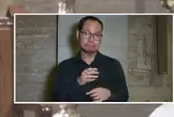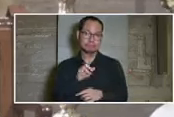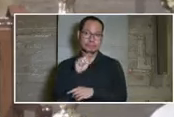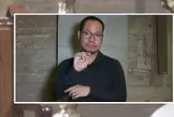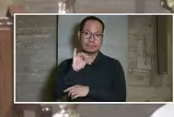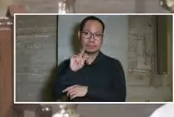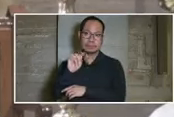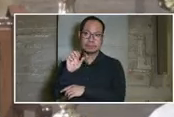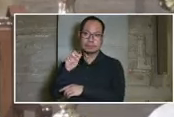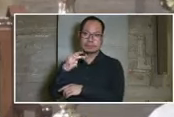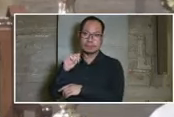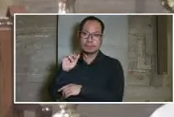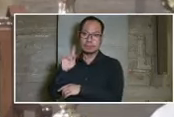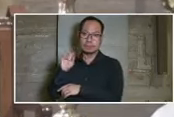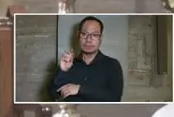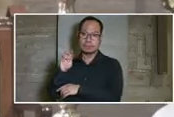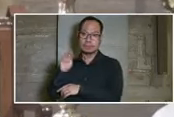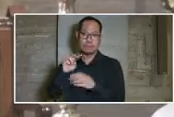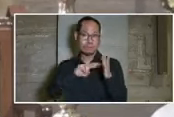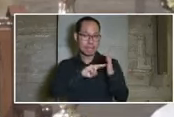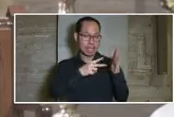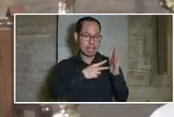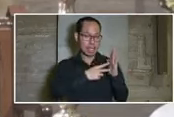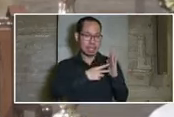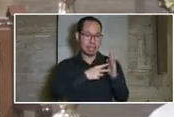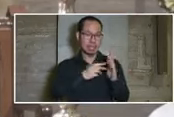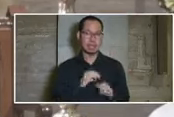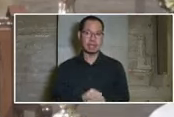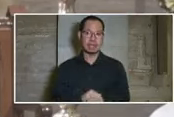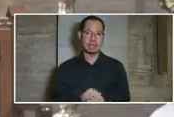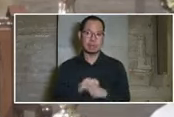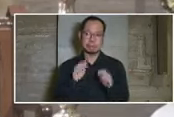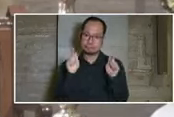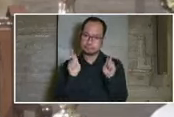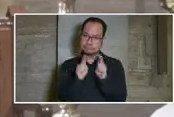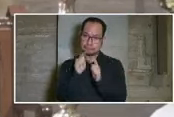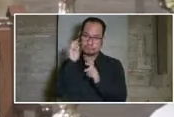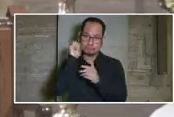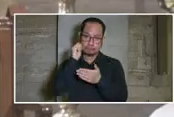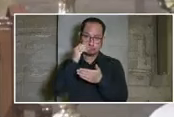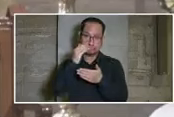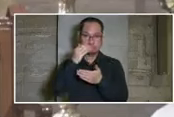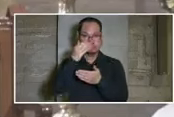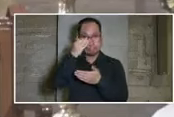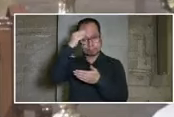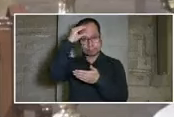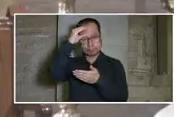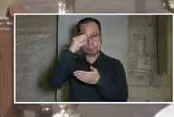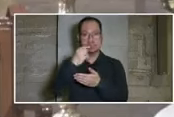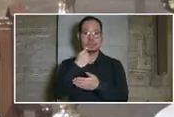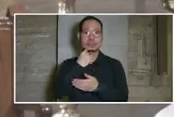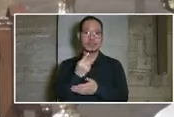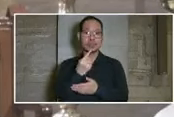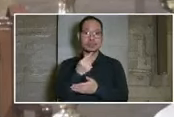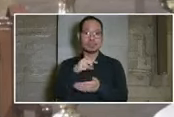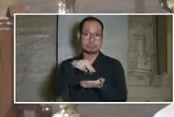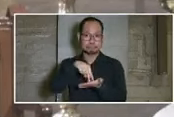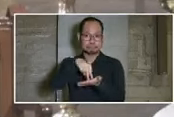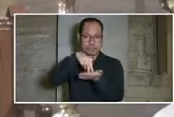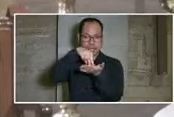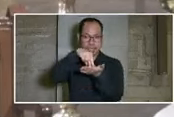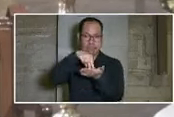"Talitha koum," which means, "Little girl, I say to you,